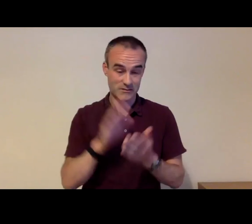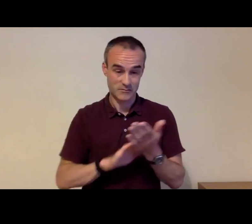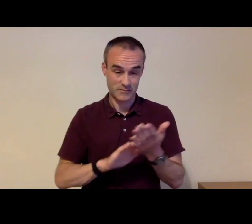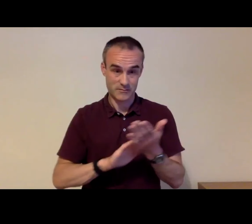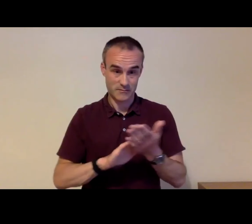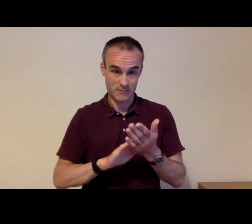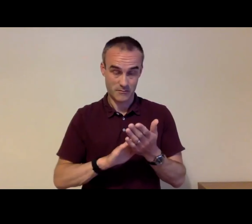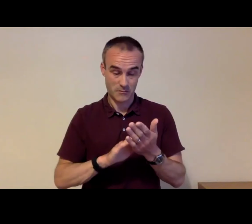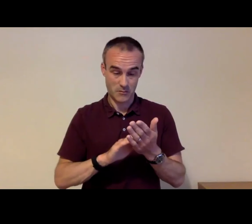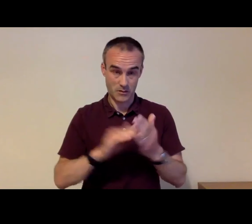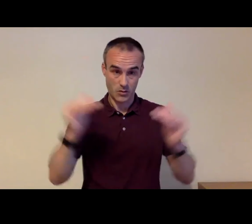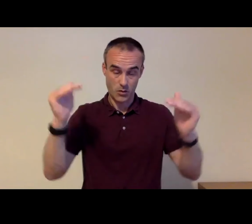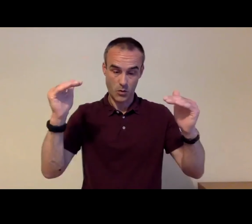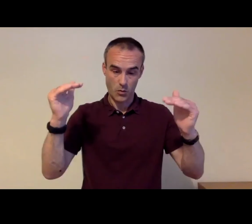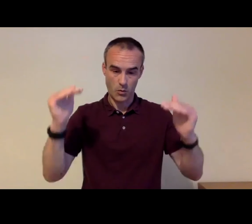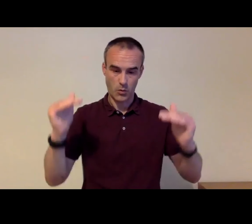here.